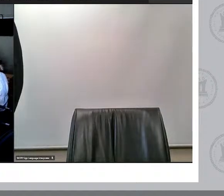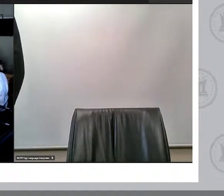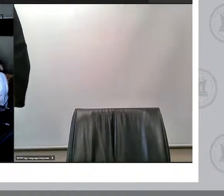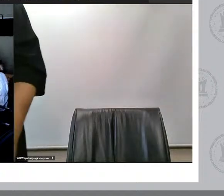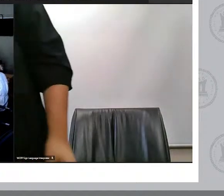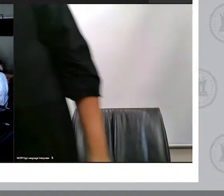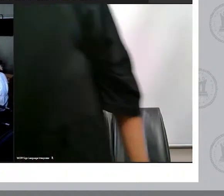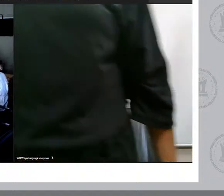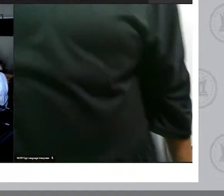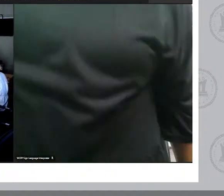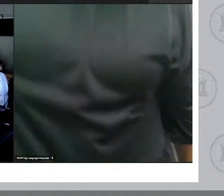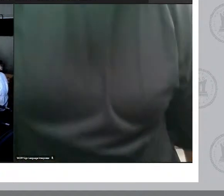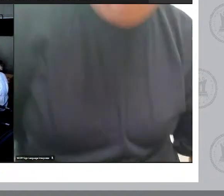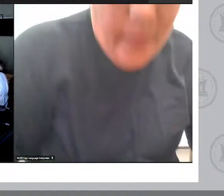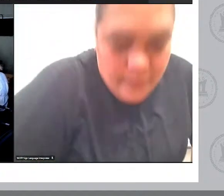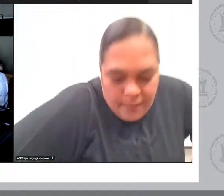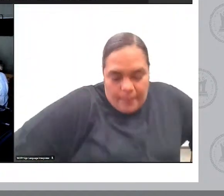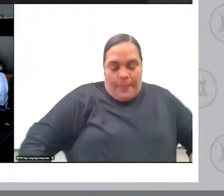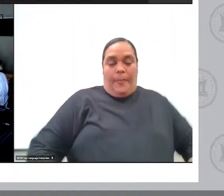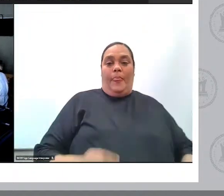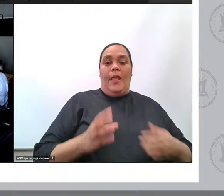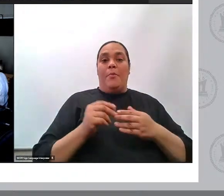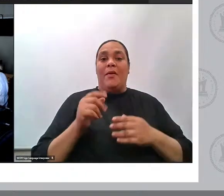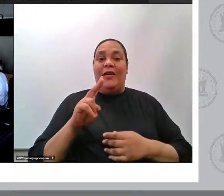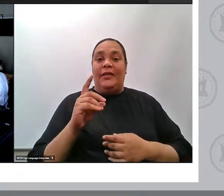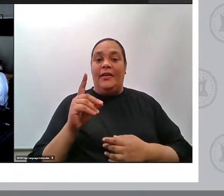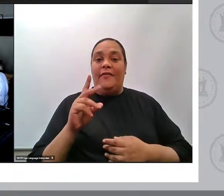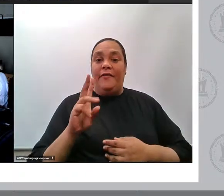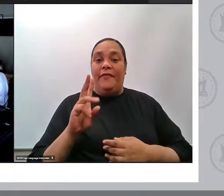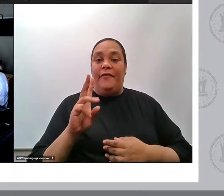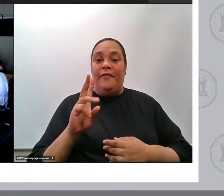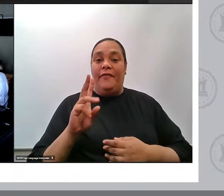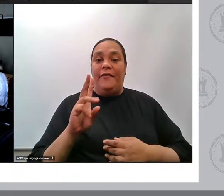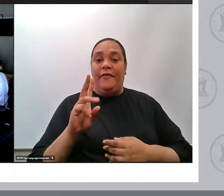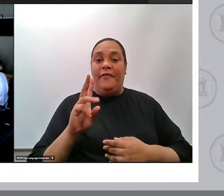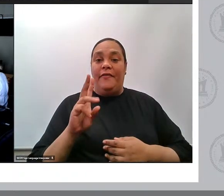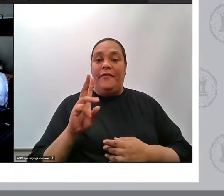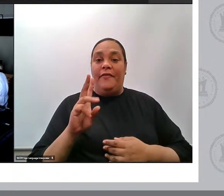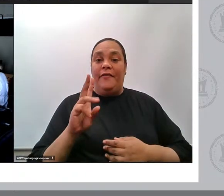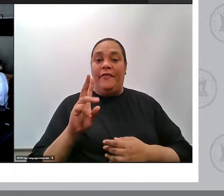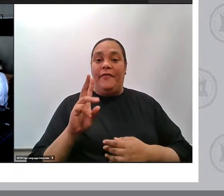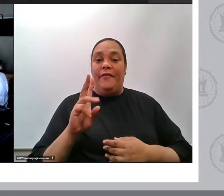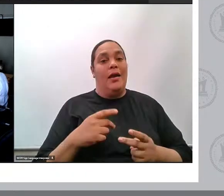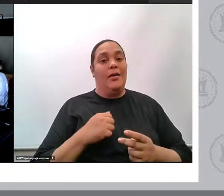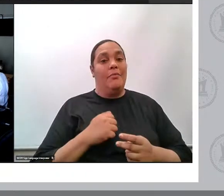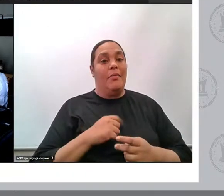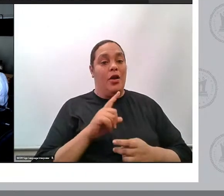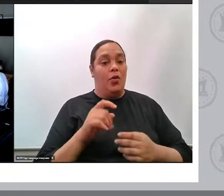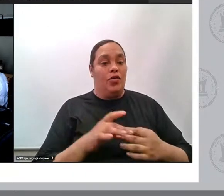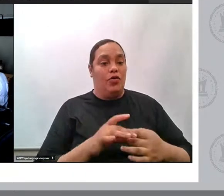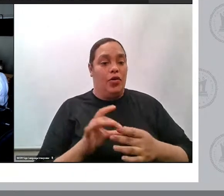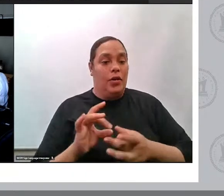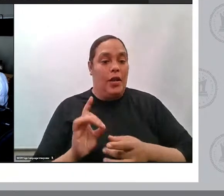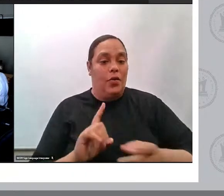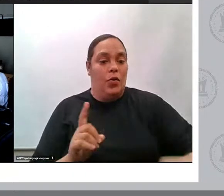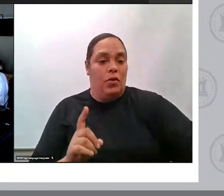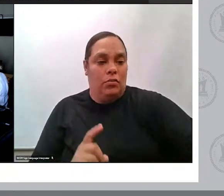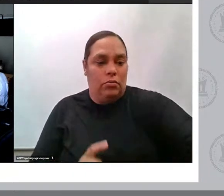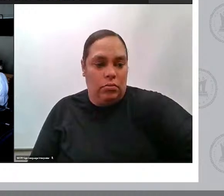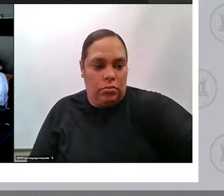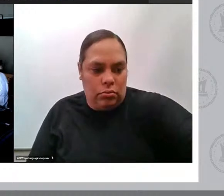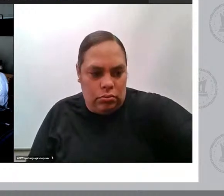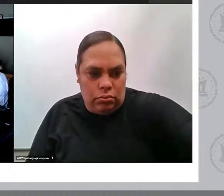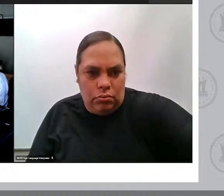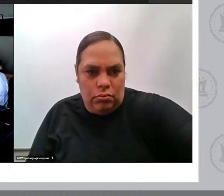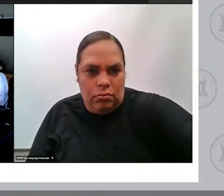Yes, thank you, Chair. Chair, again, my question relates to the number of terms